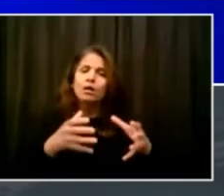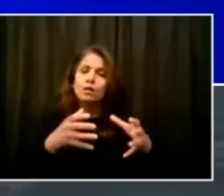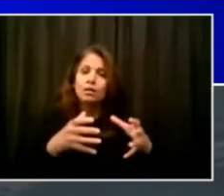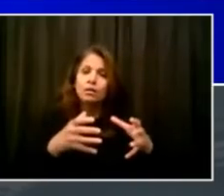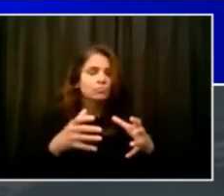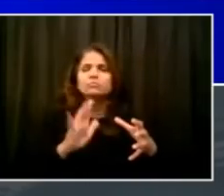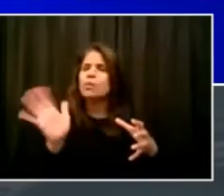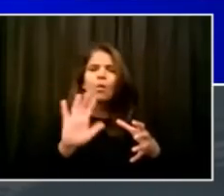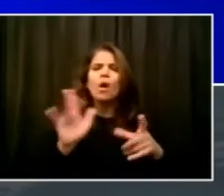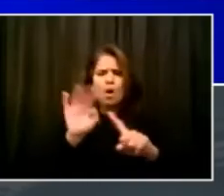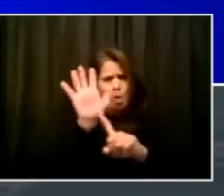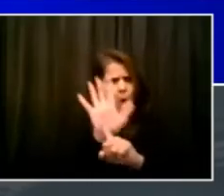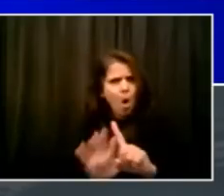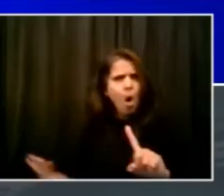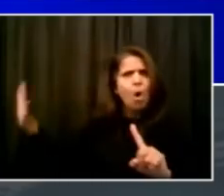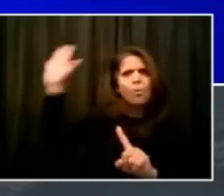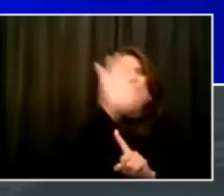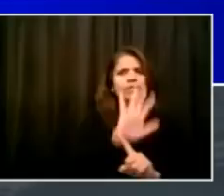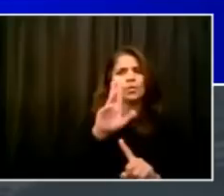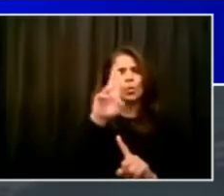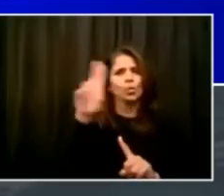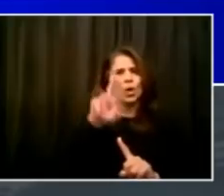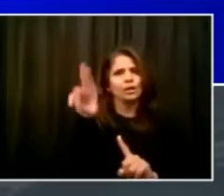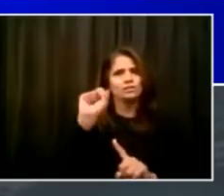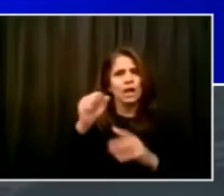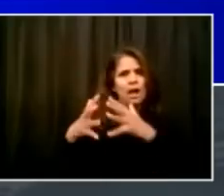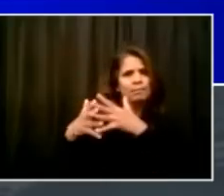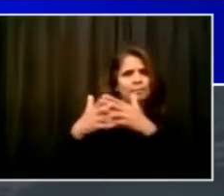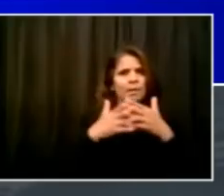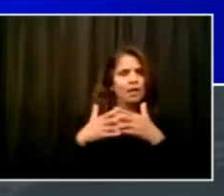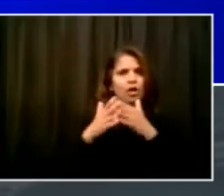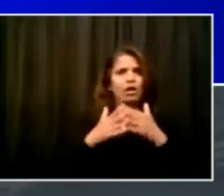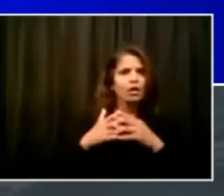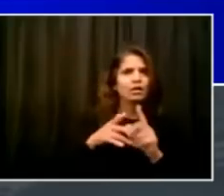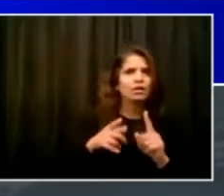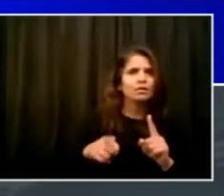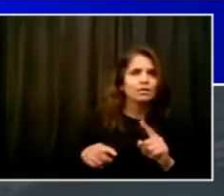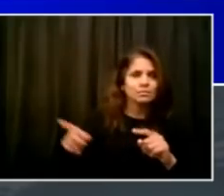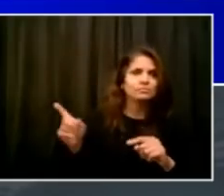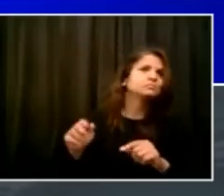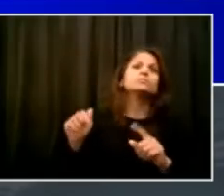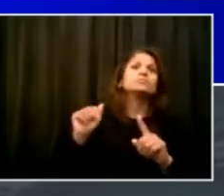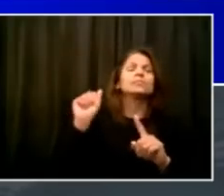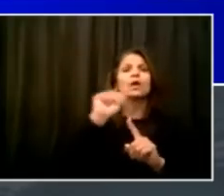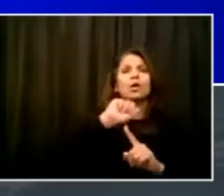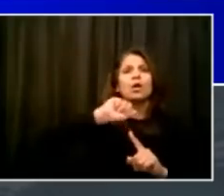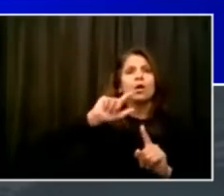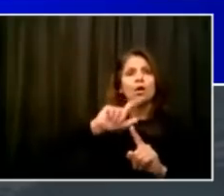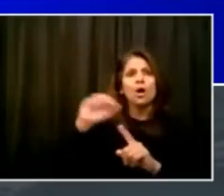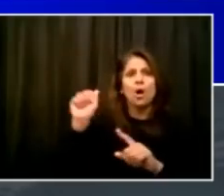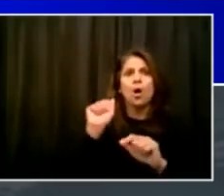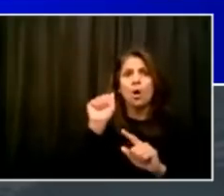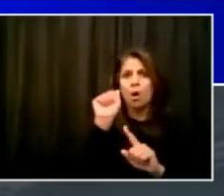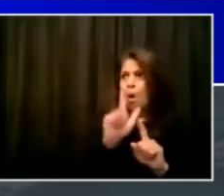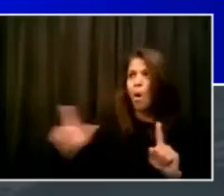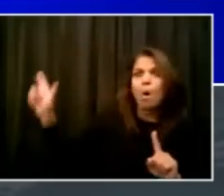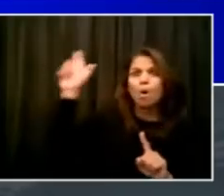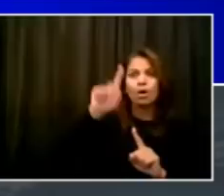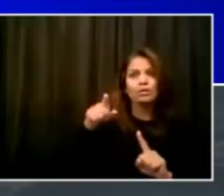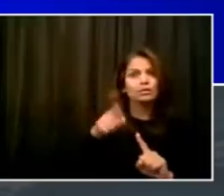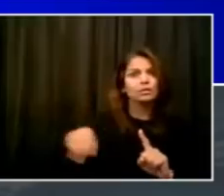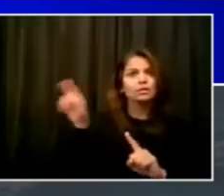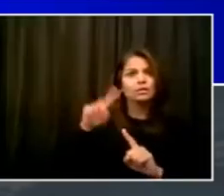that 49%, we all got to double down. We have to intensify our efforts. The great folks working on our census effort, they've